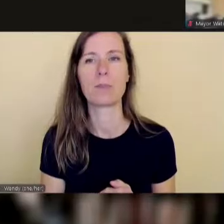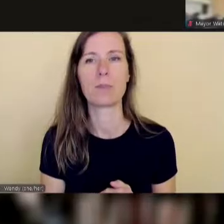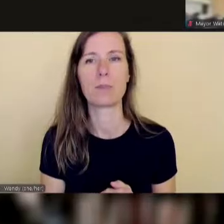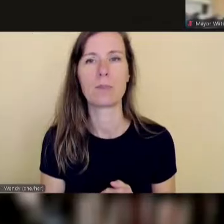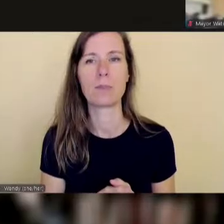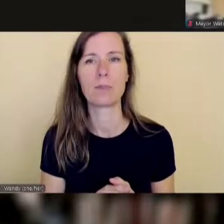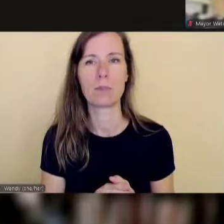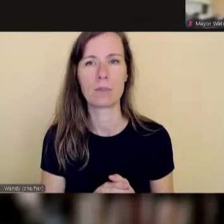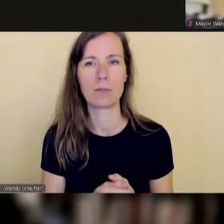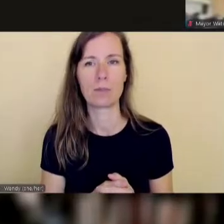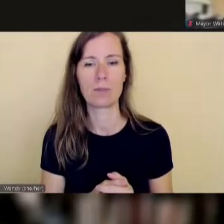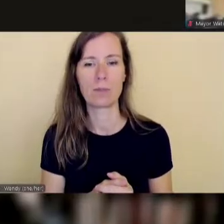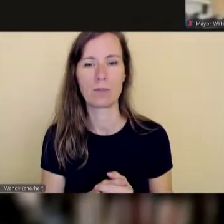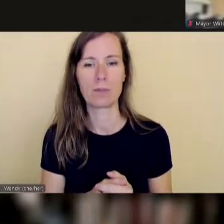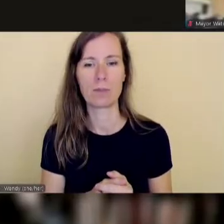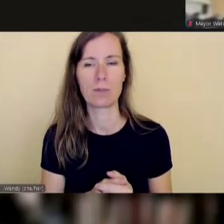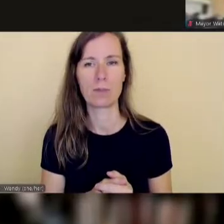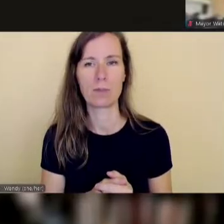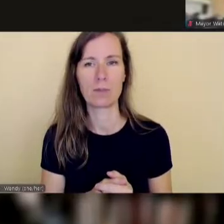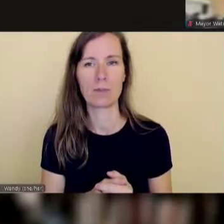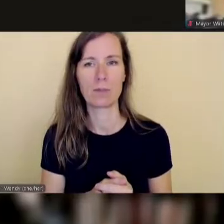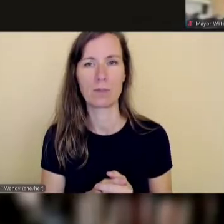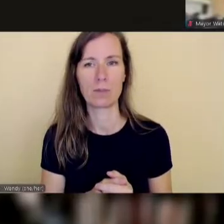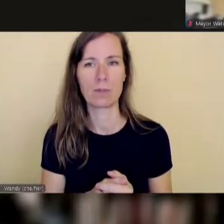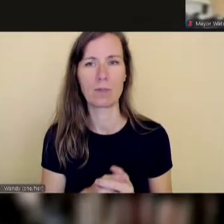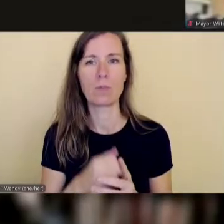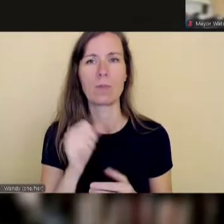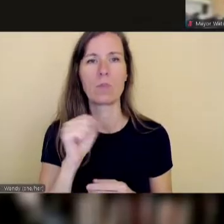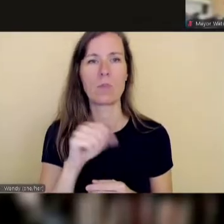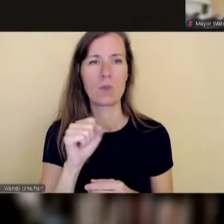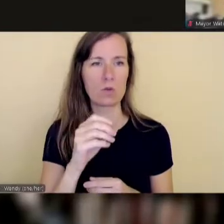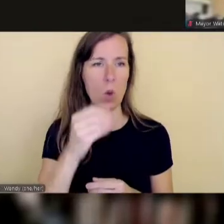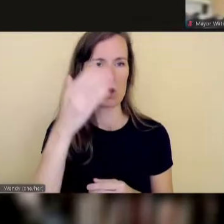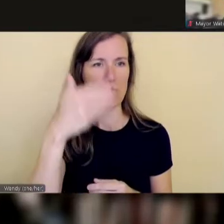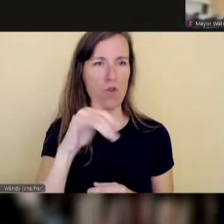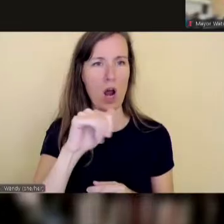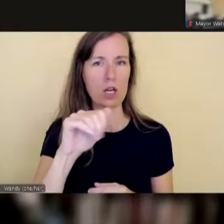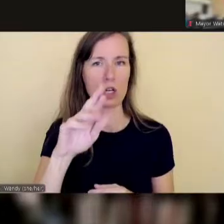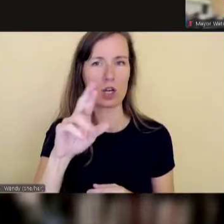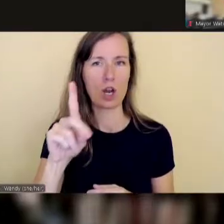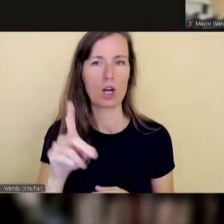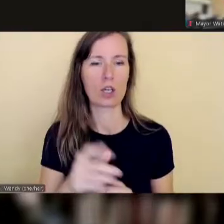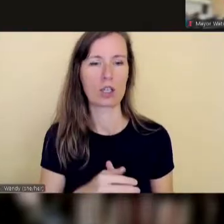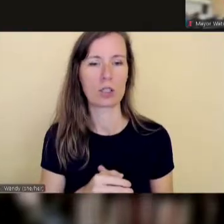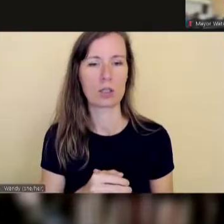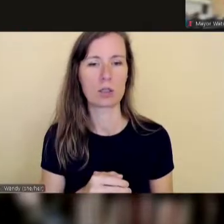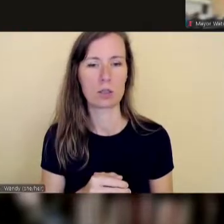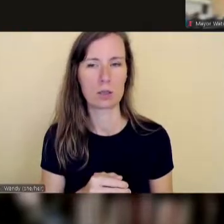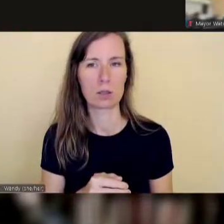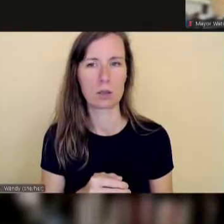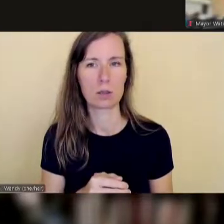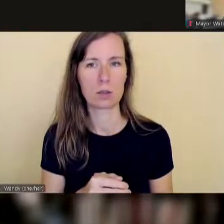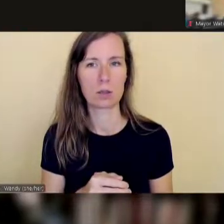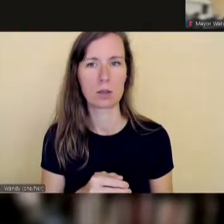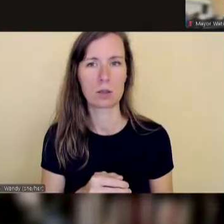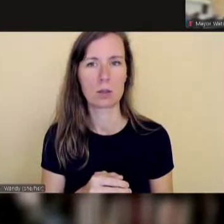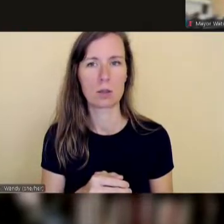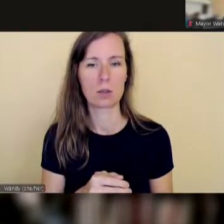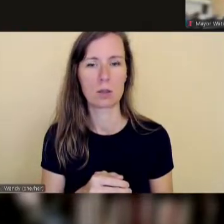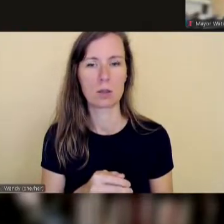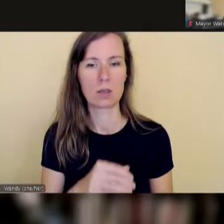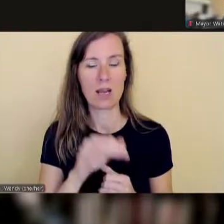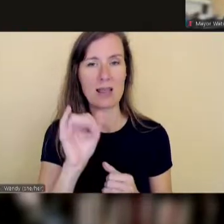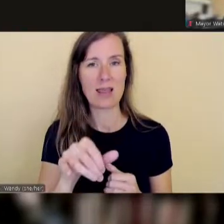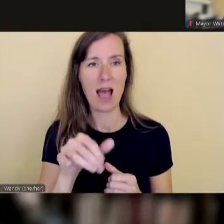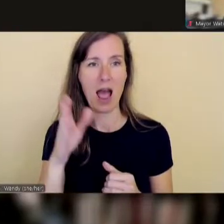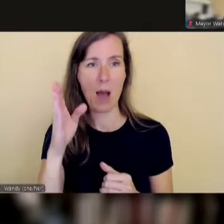use that existing. as their front yard, too. Yes, that would be their front yard. That would be their front yard as well as this part. That's where